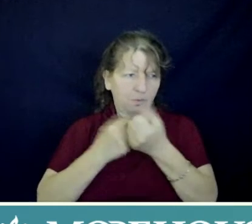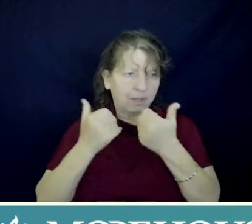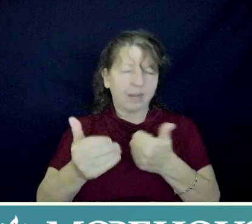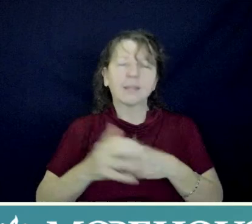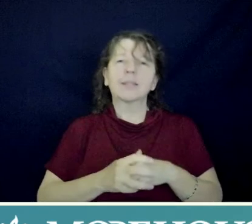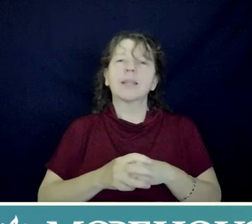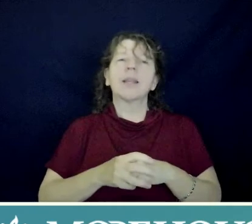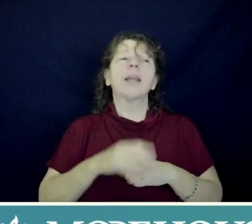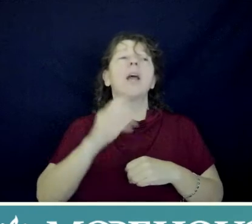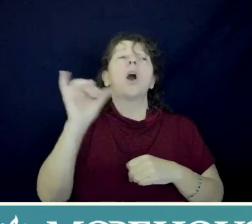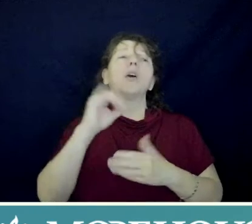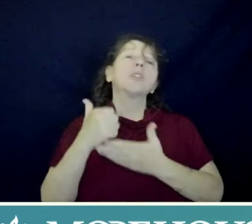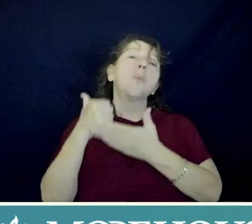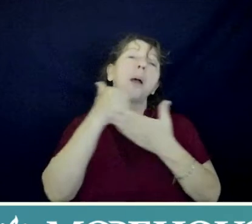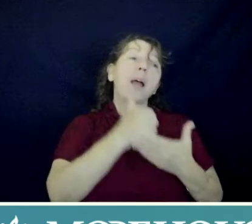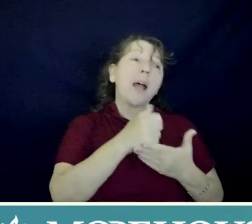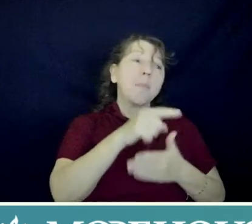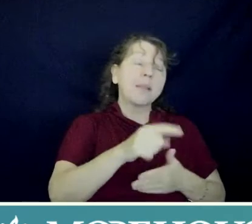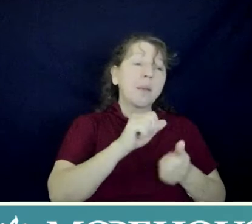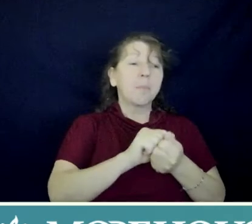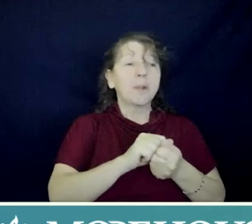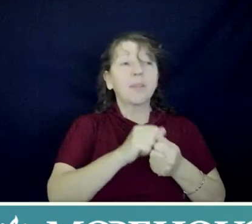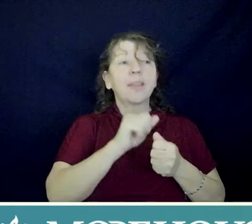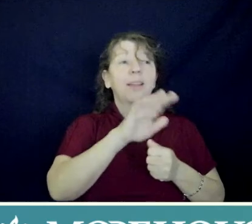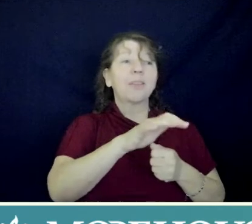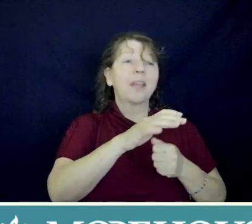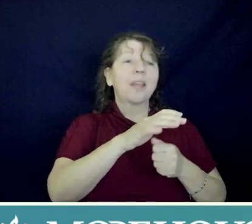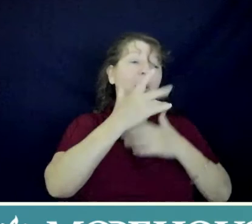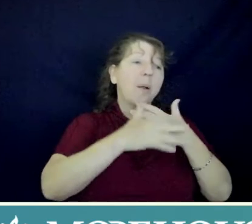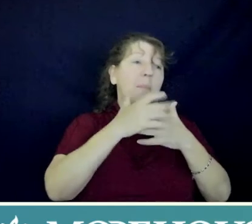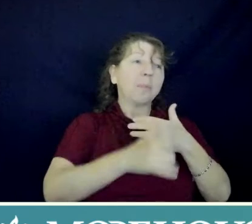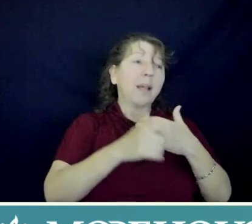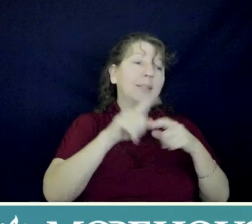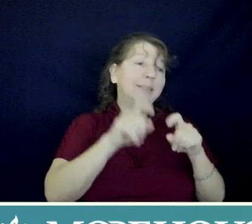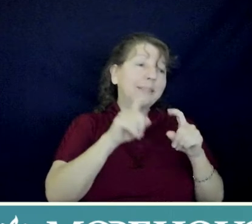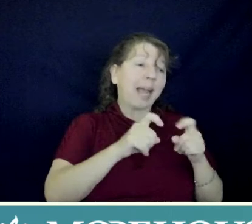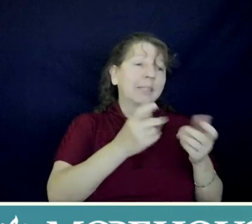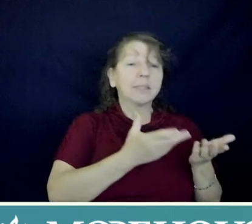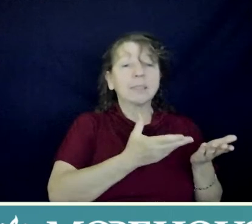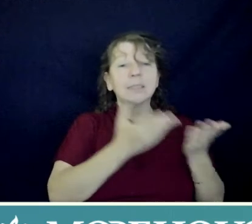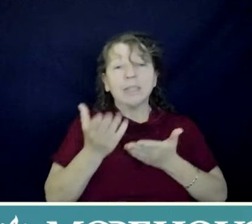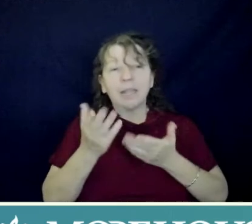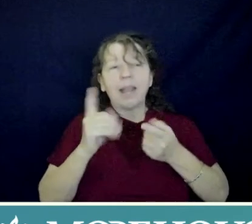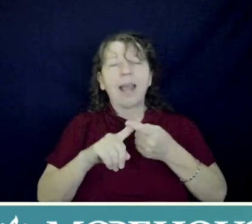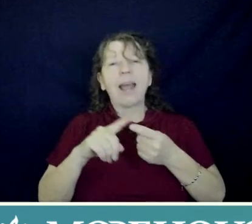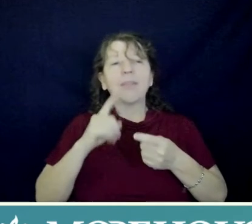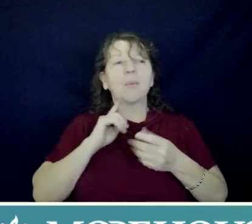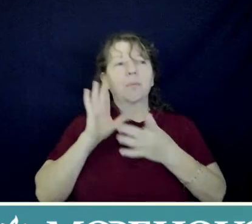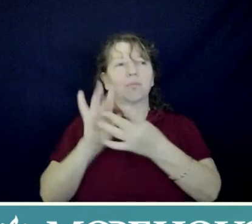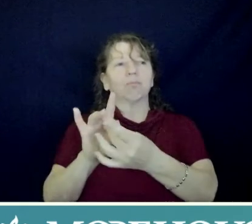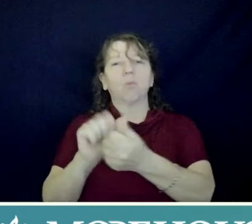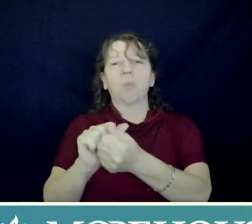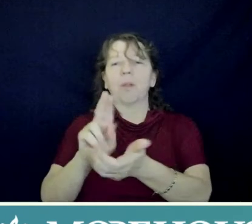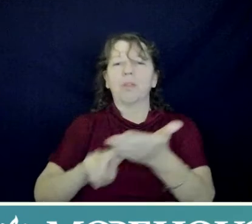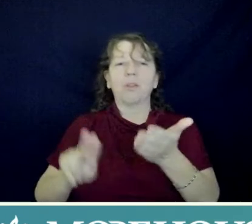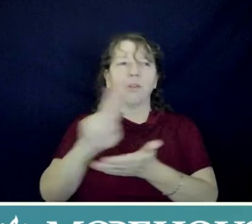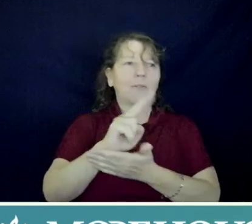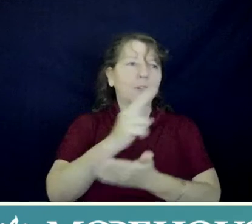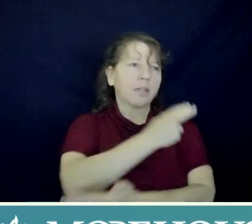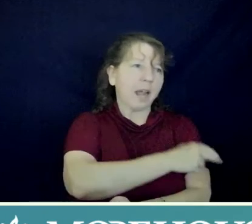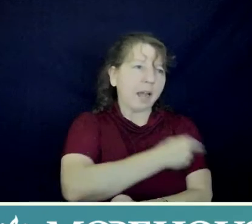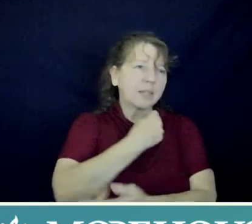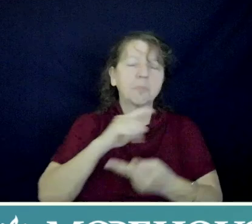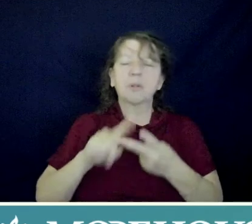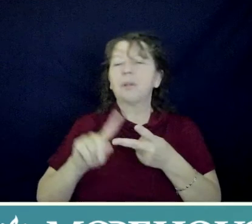load blood sample collection and processing through our partners at the university teaching hospitals and other partners